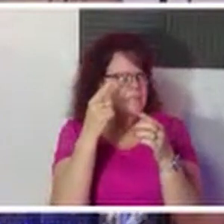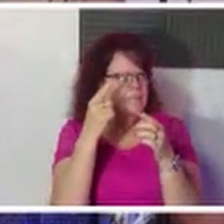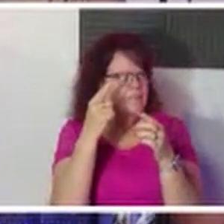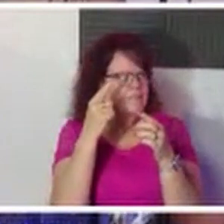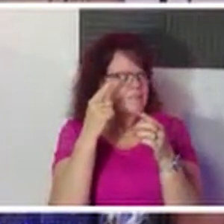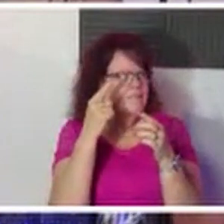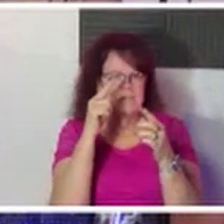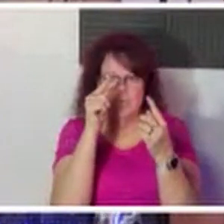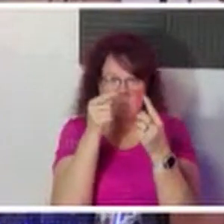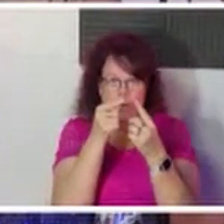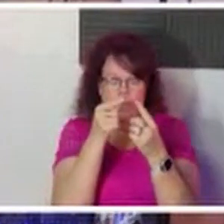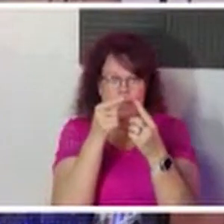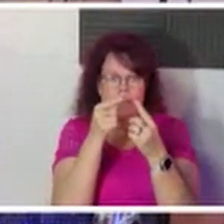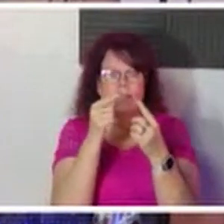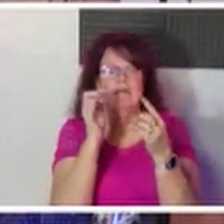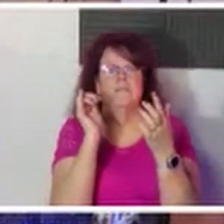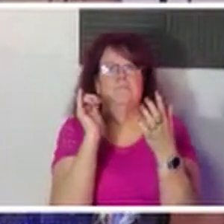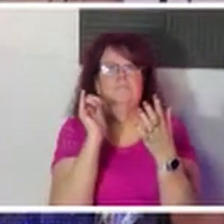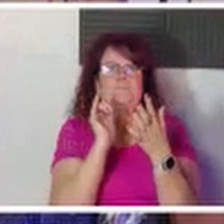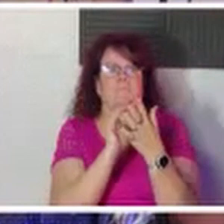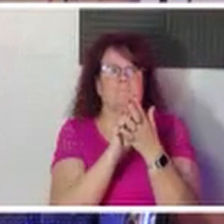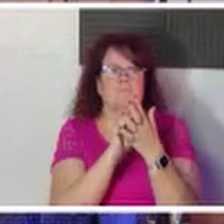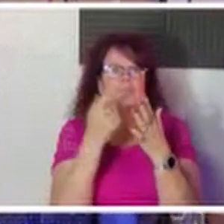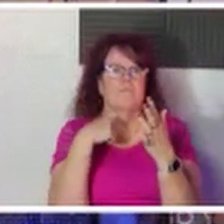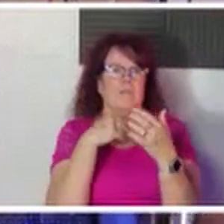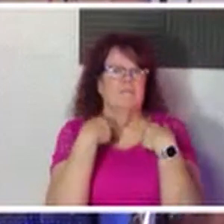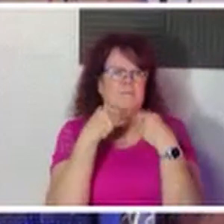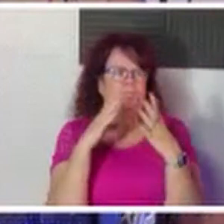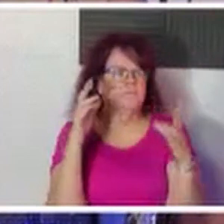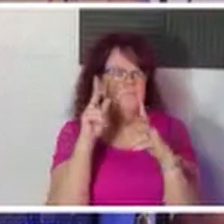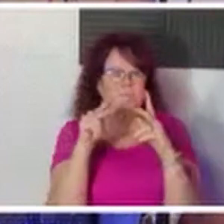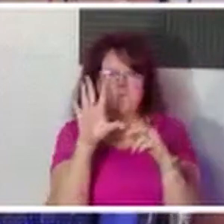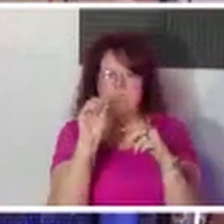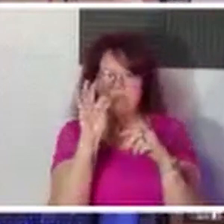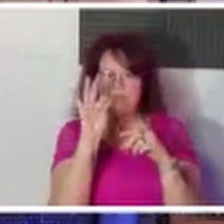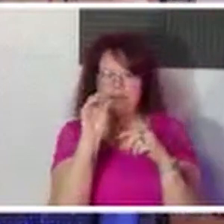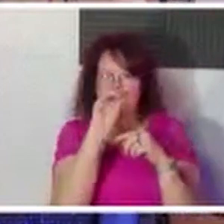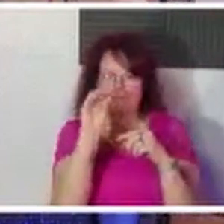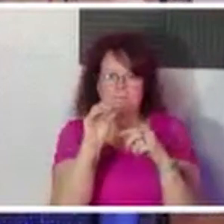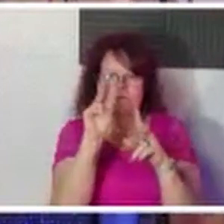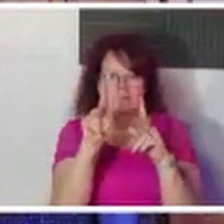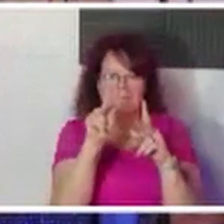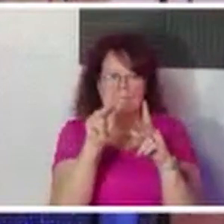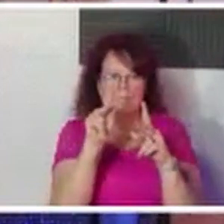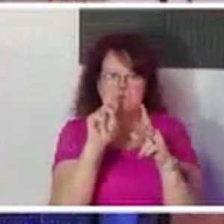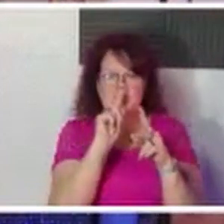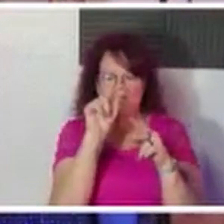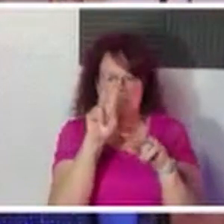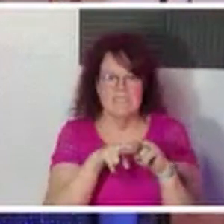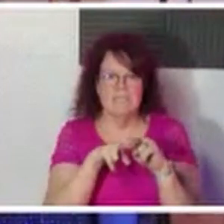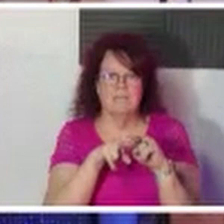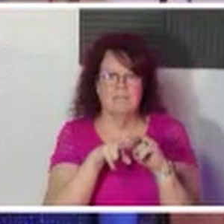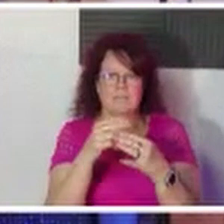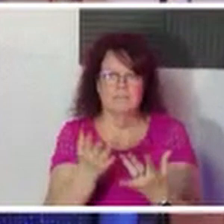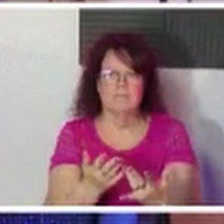The point is that there are a lot of people. She said 50 to 90% of the people are really just sitting